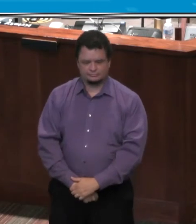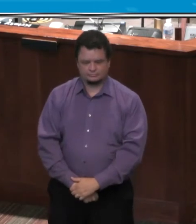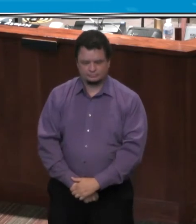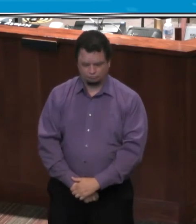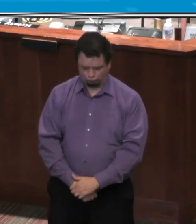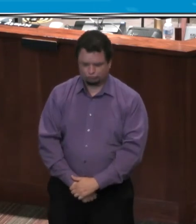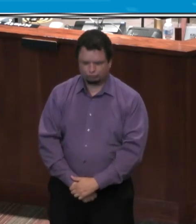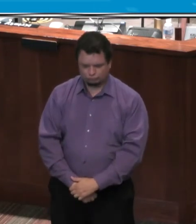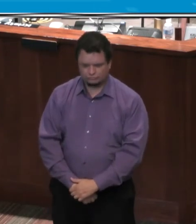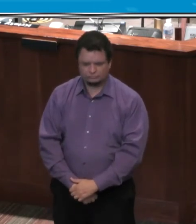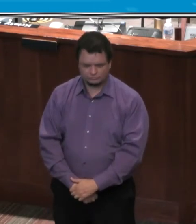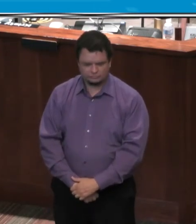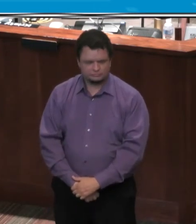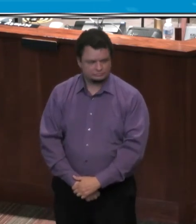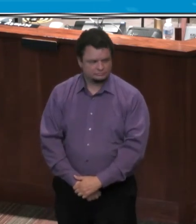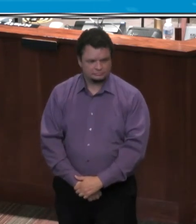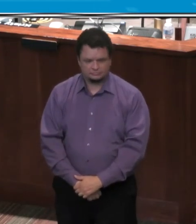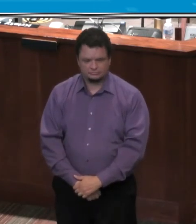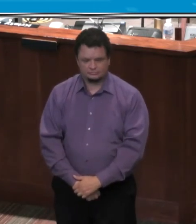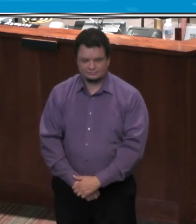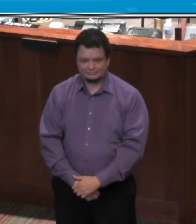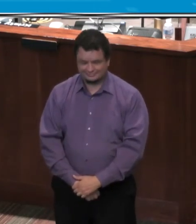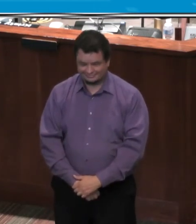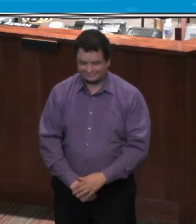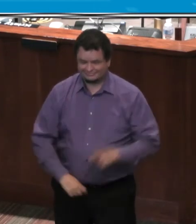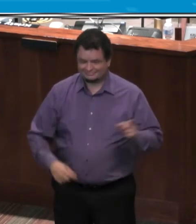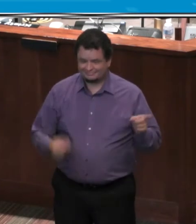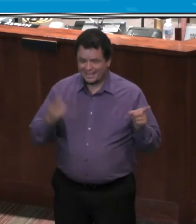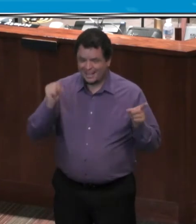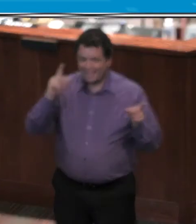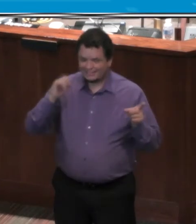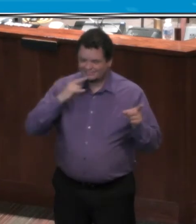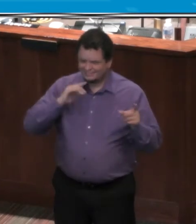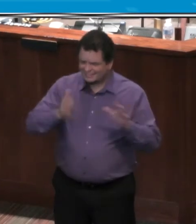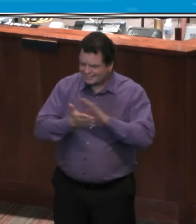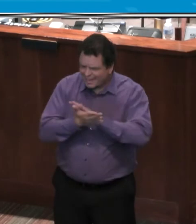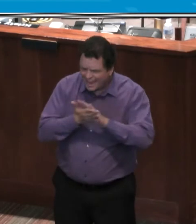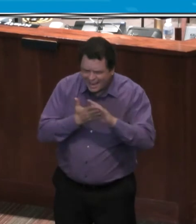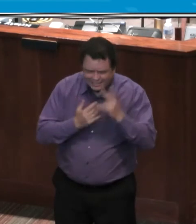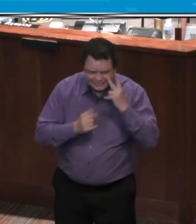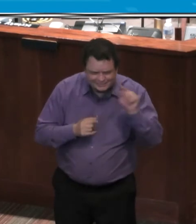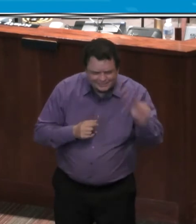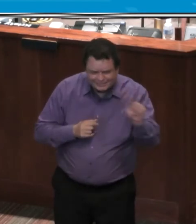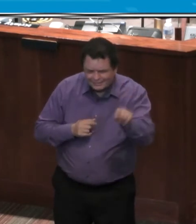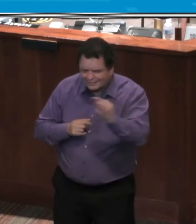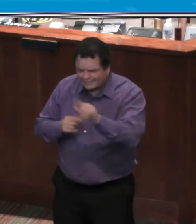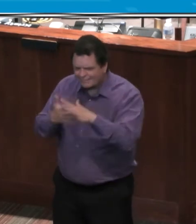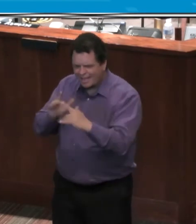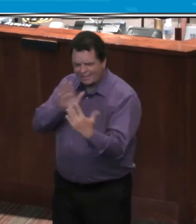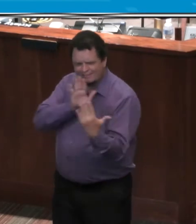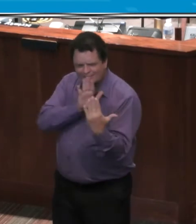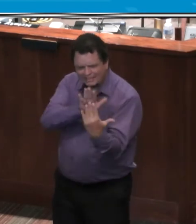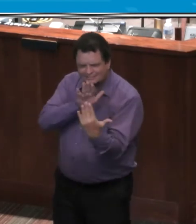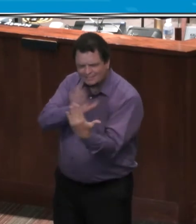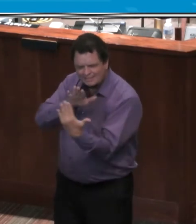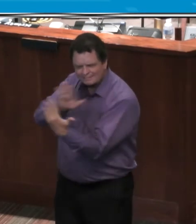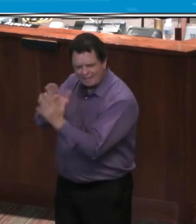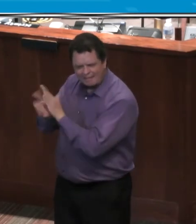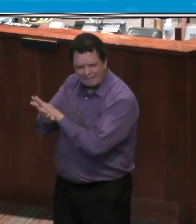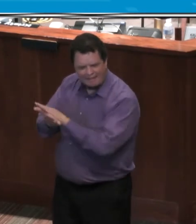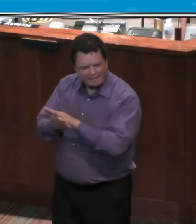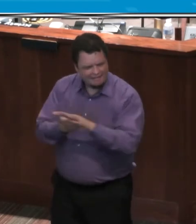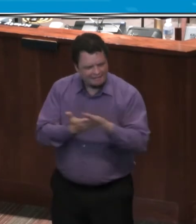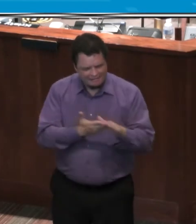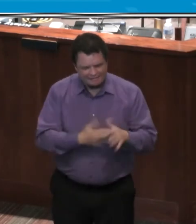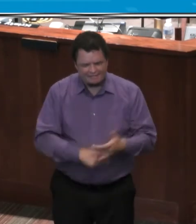So nice to see people in person. It's been quite a while. It's been a while. So good morning. My